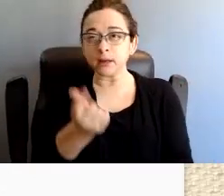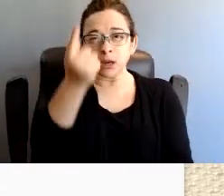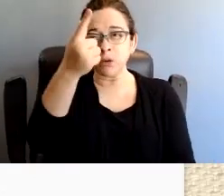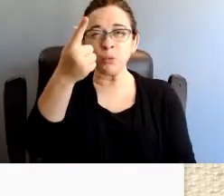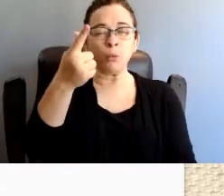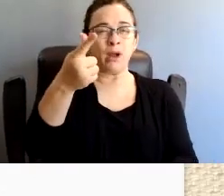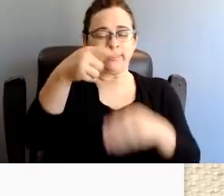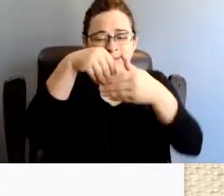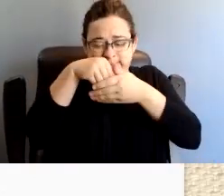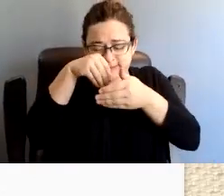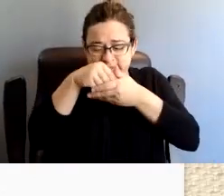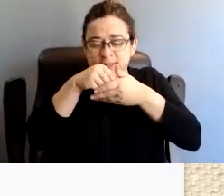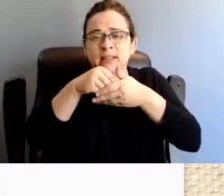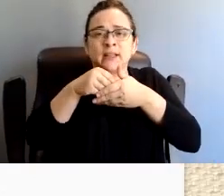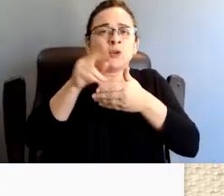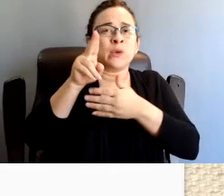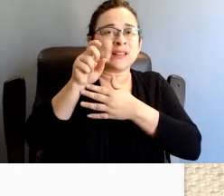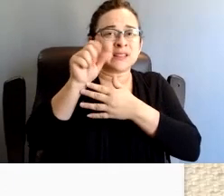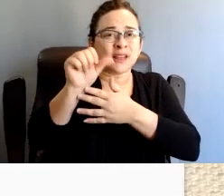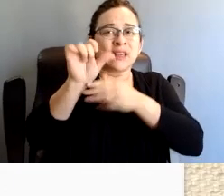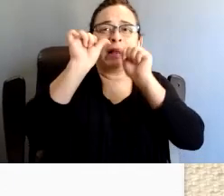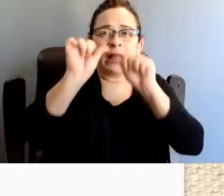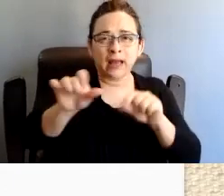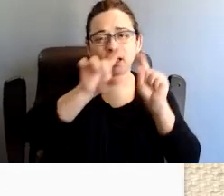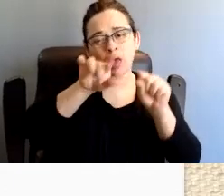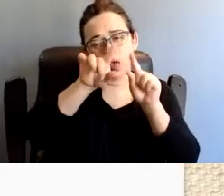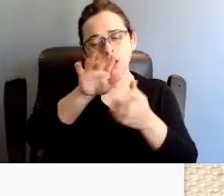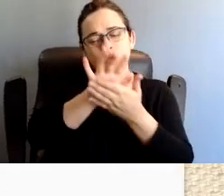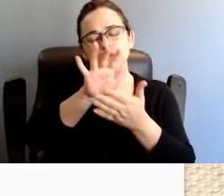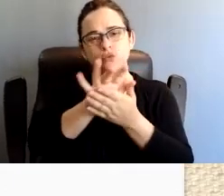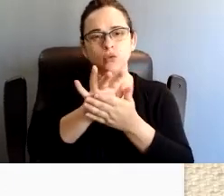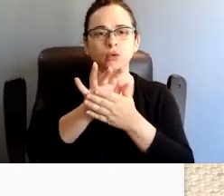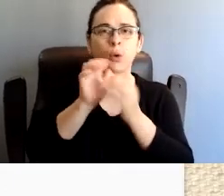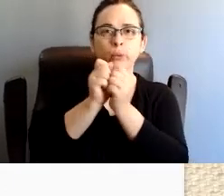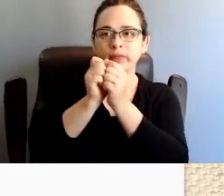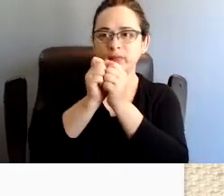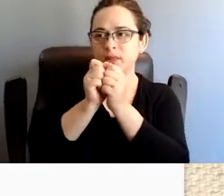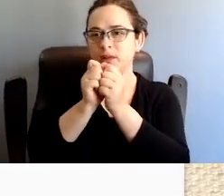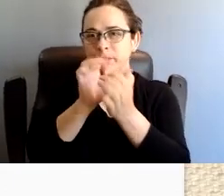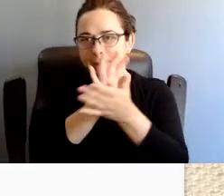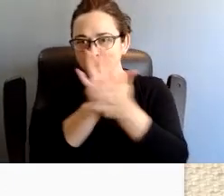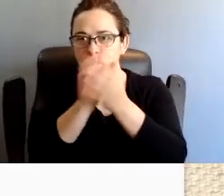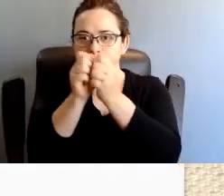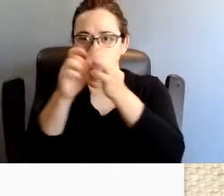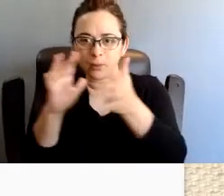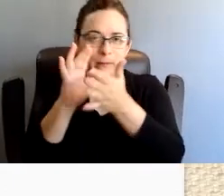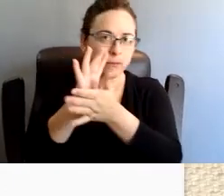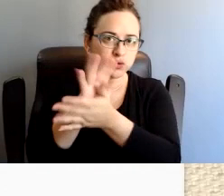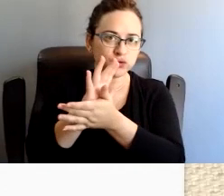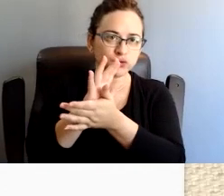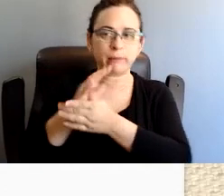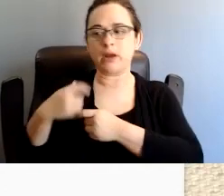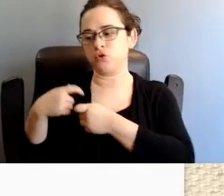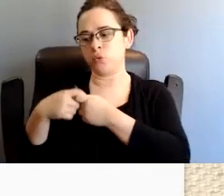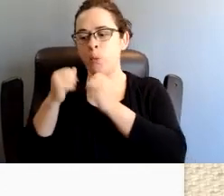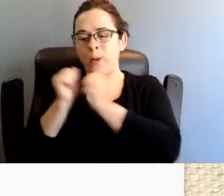with papers or without papers, okay? You can tell them con papeles or sin papeles, you can come to college. There's multiple